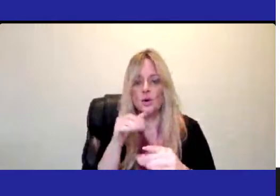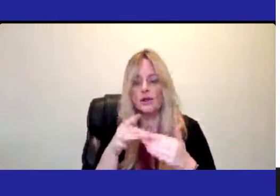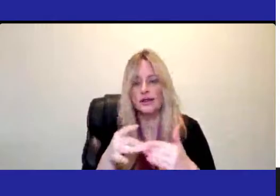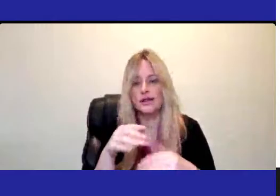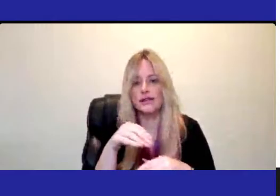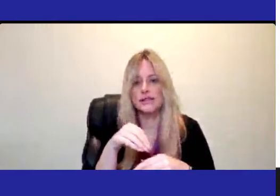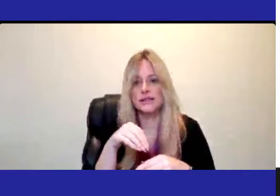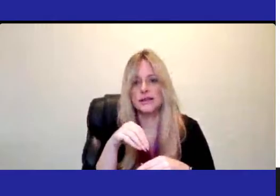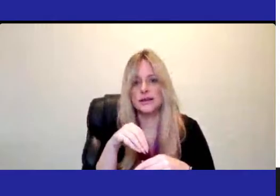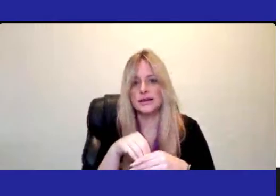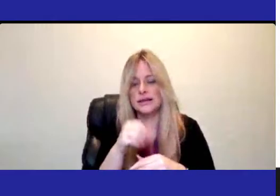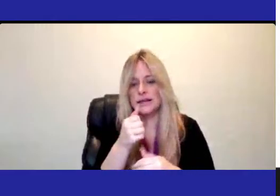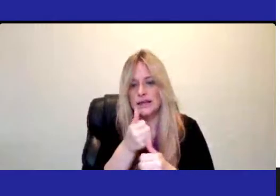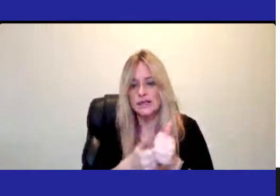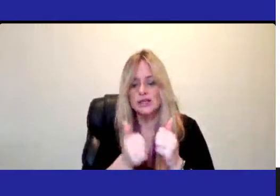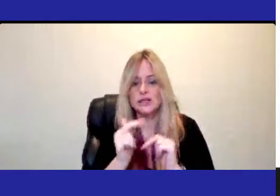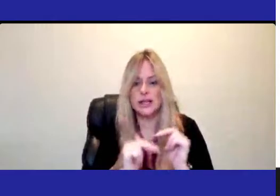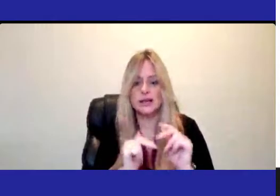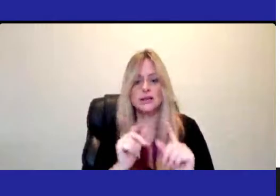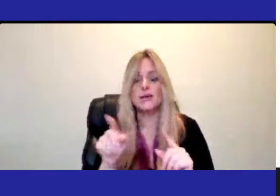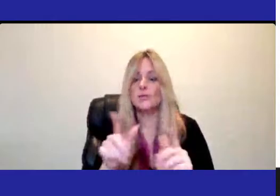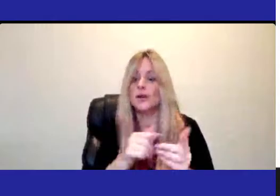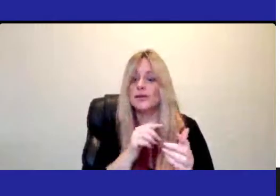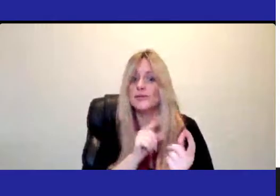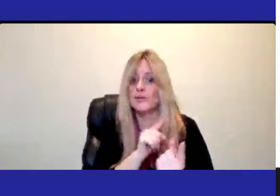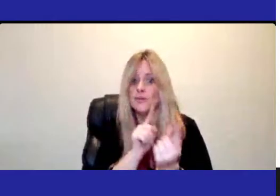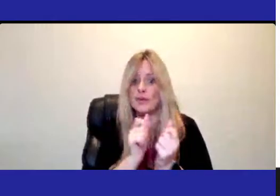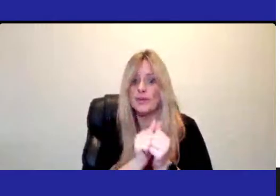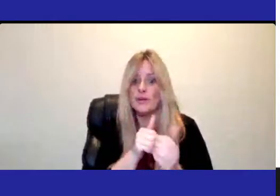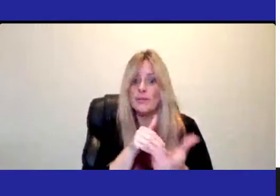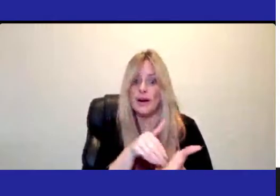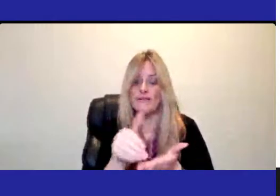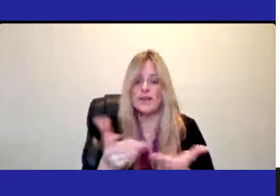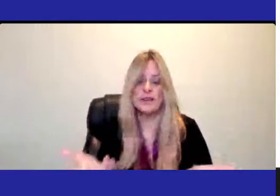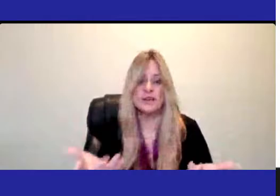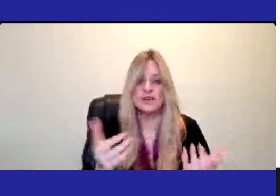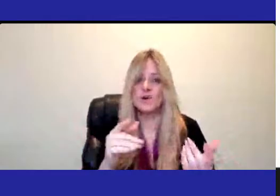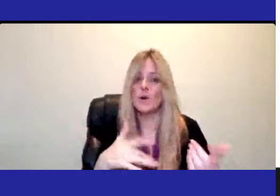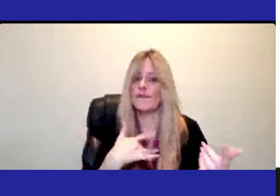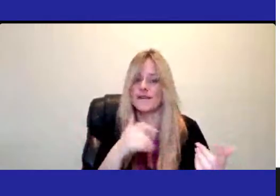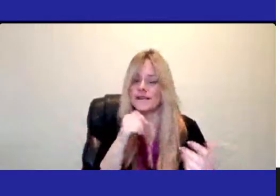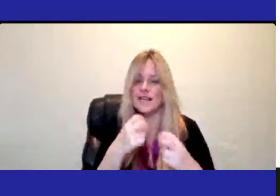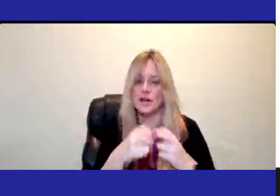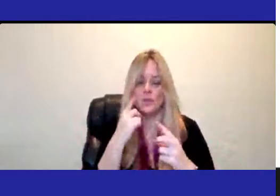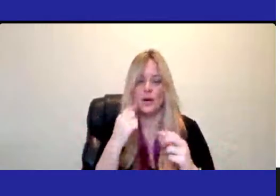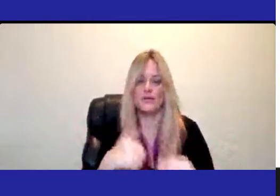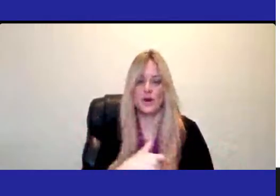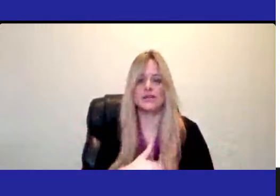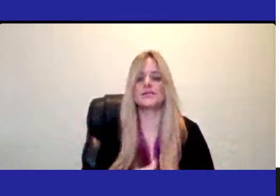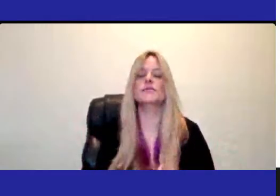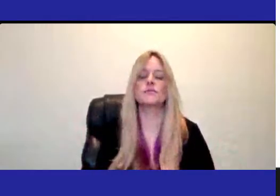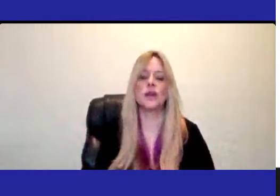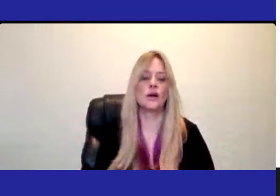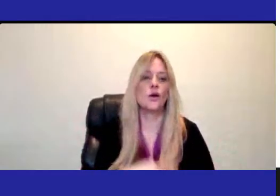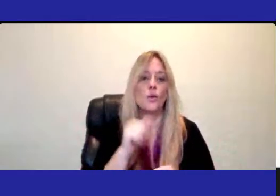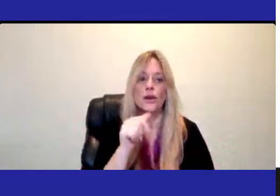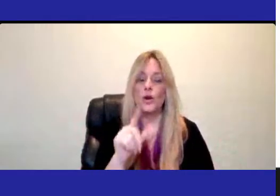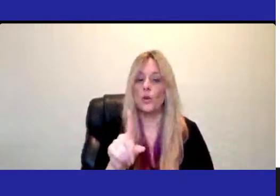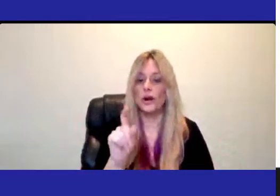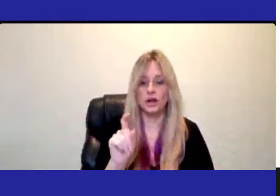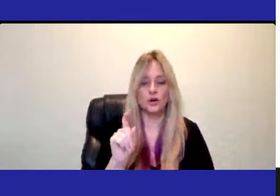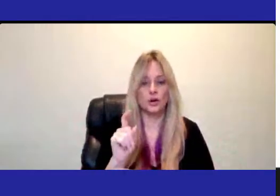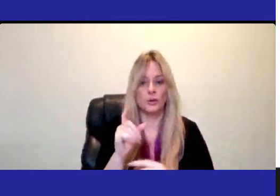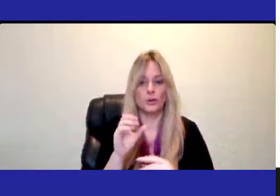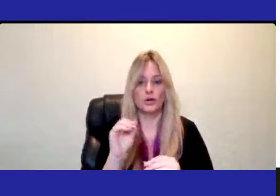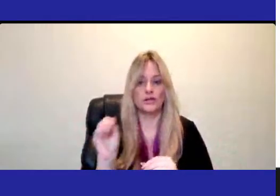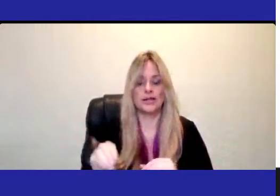And we do meet with them pretty regularly. So I'm not sure that that's a problem for us. But Super. That's I good to think hear. we don't 100% make the match,